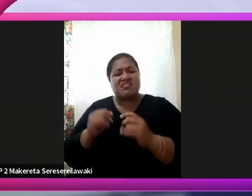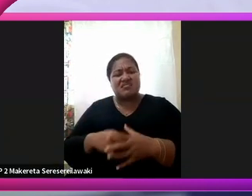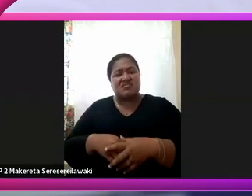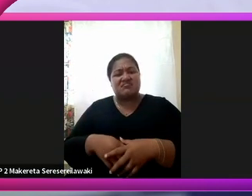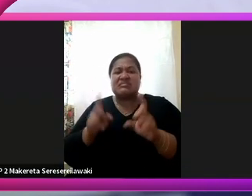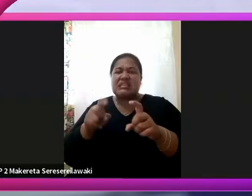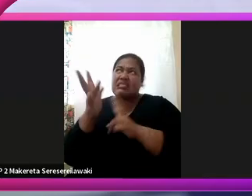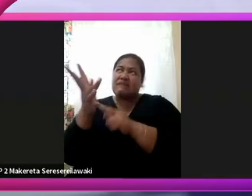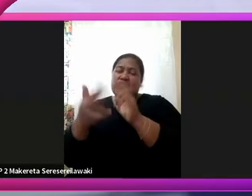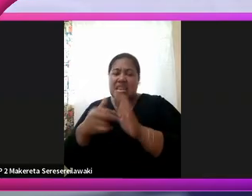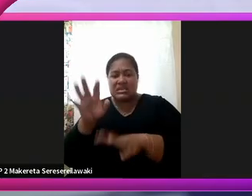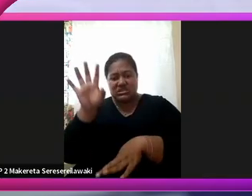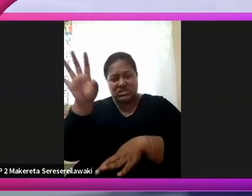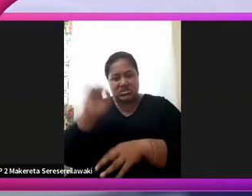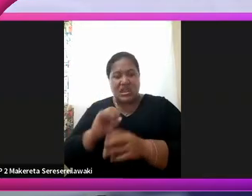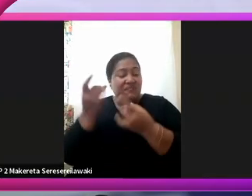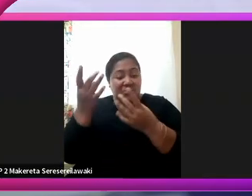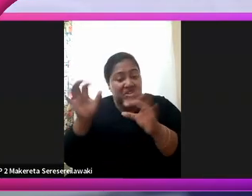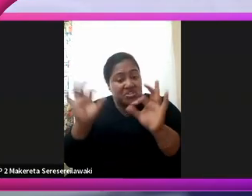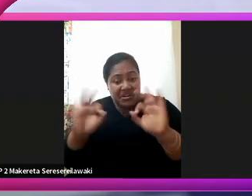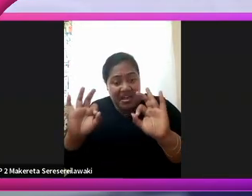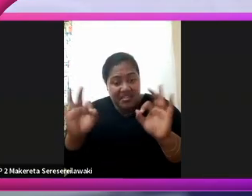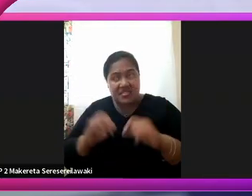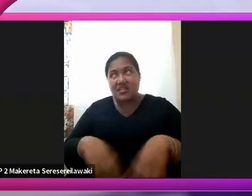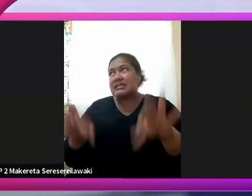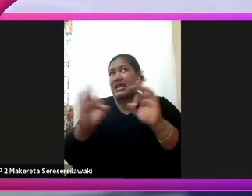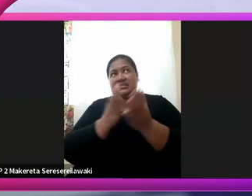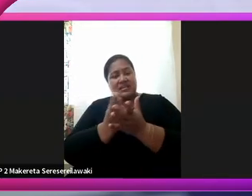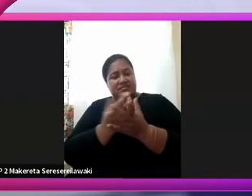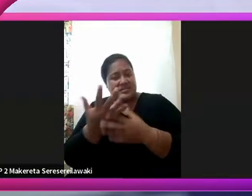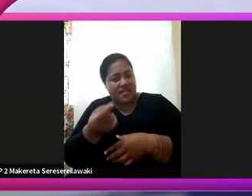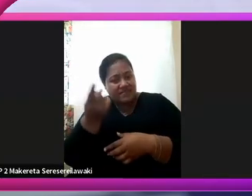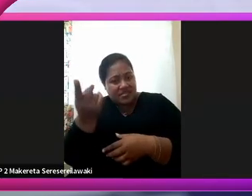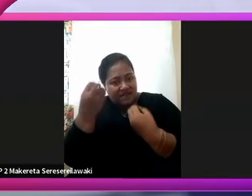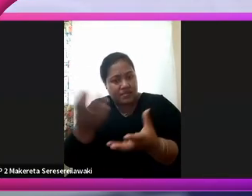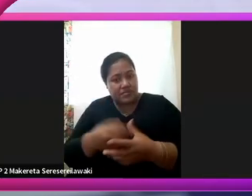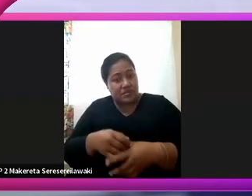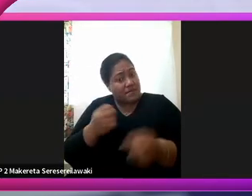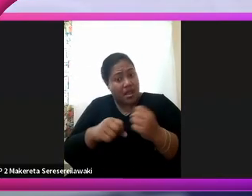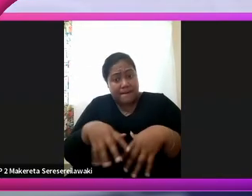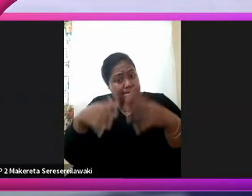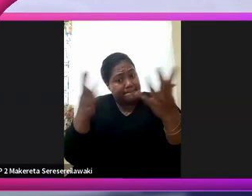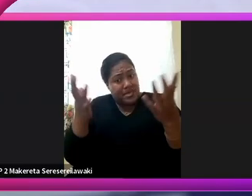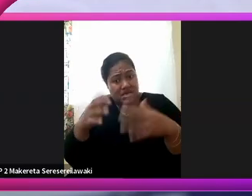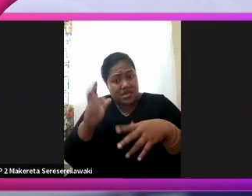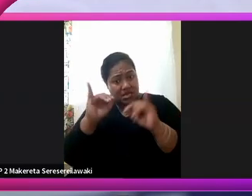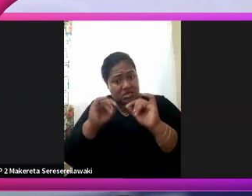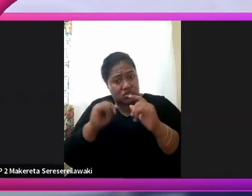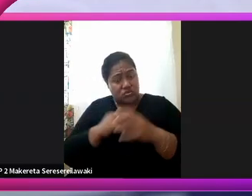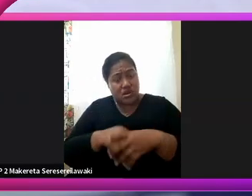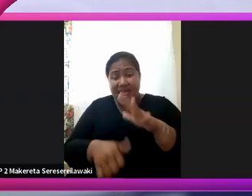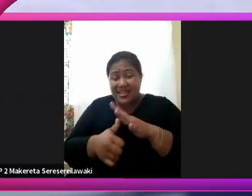services, where information is not there, access to services is not there. So it's a big issues. The access to services